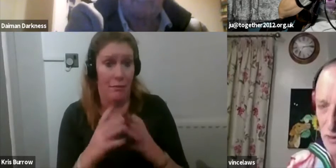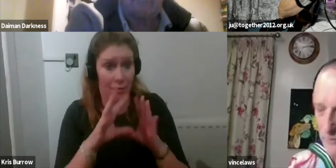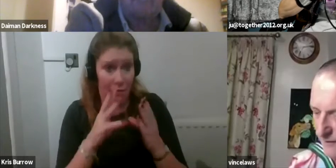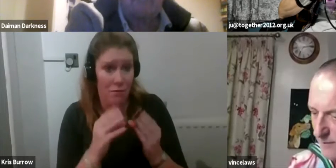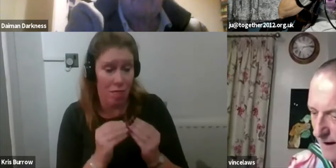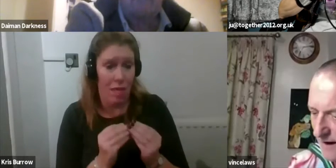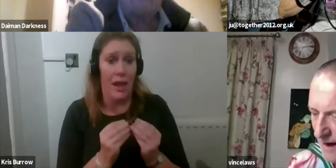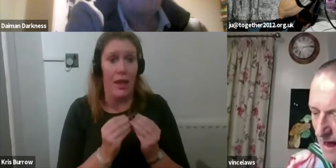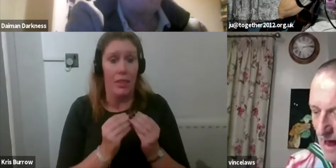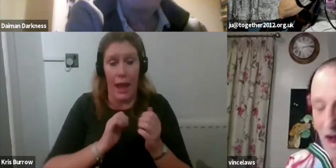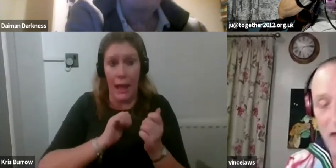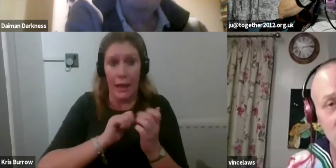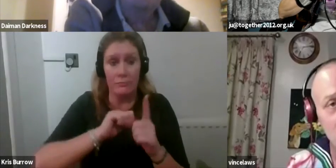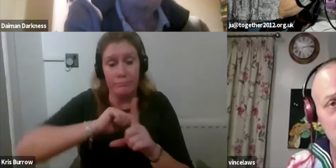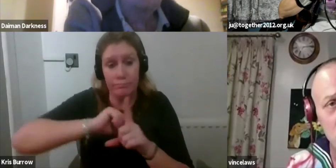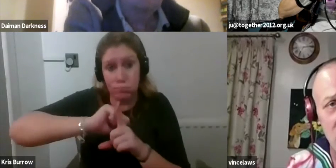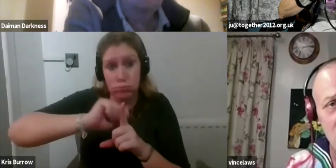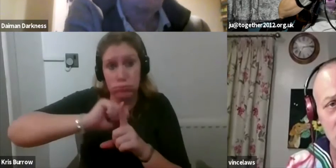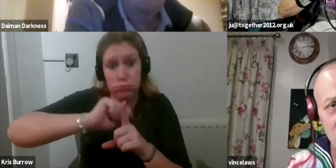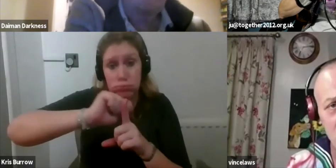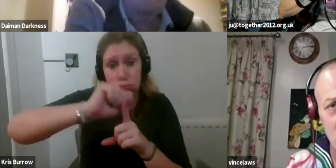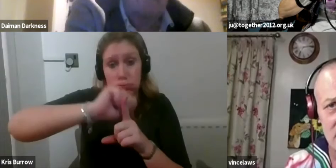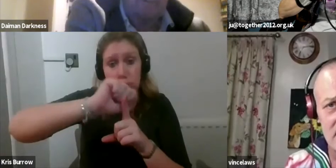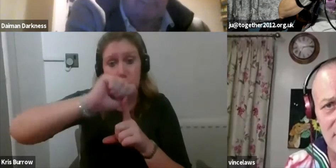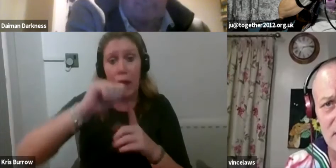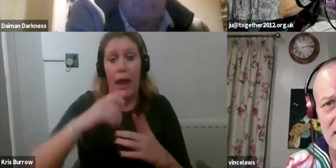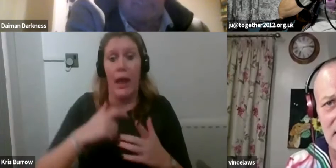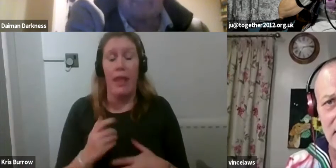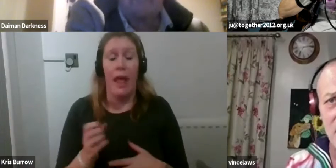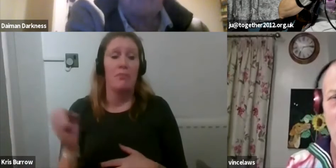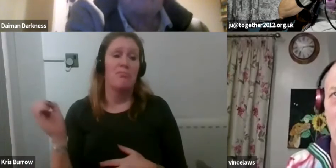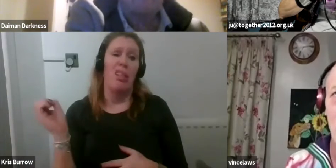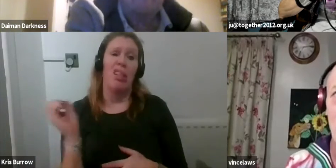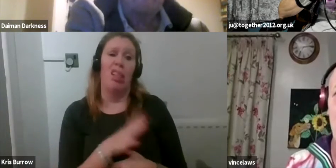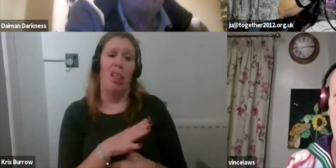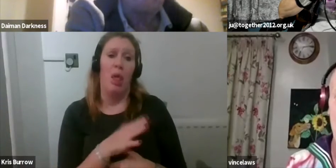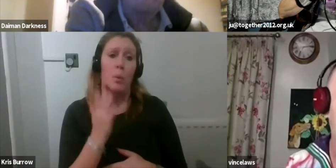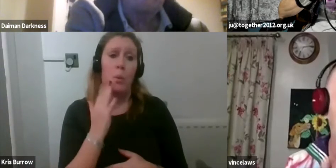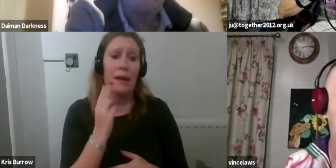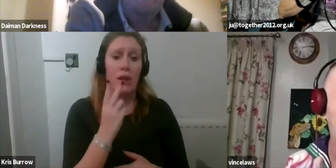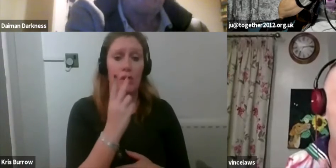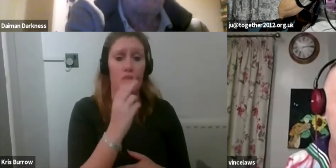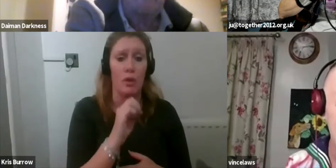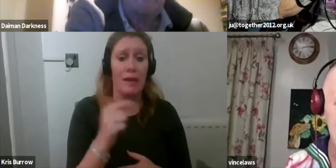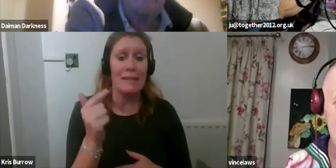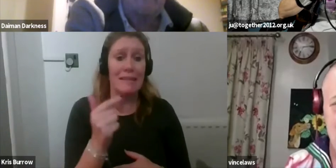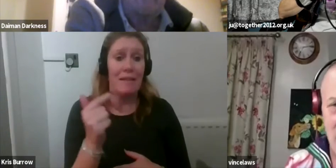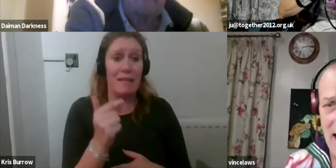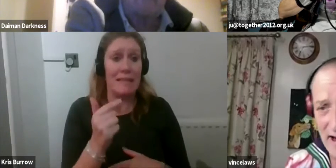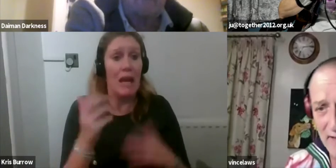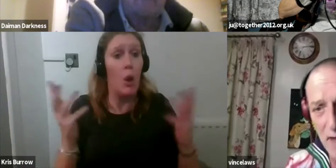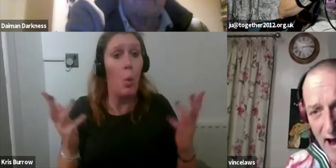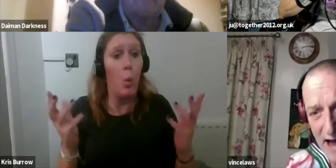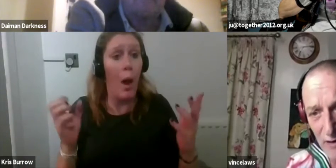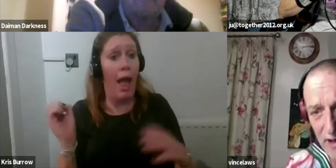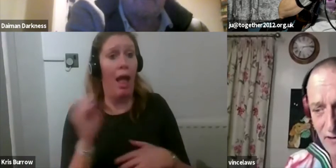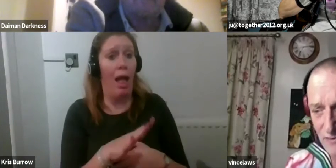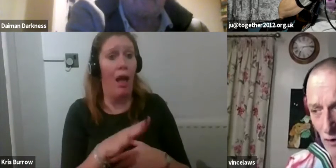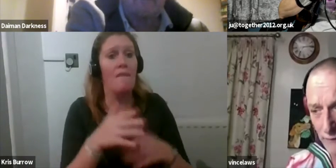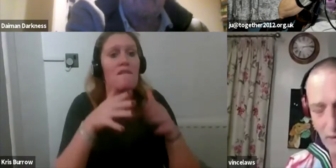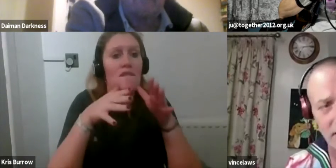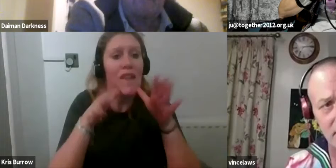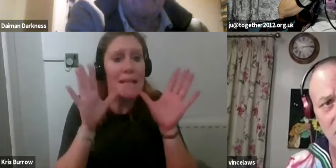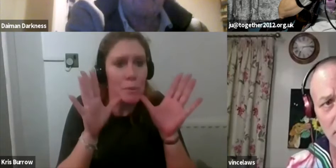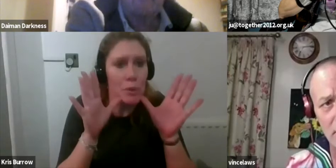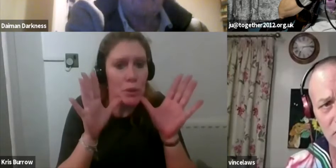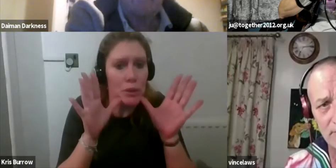some good feedback. And then I threw it out in 2017 on Facebook mainly, in my area,